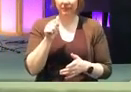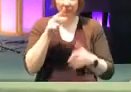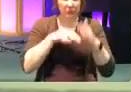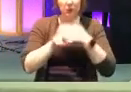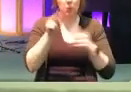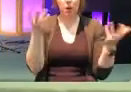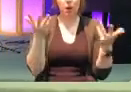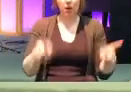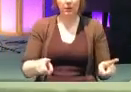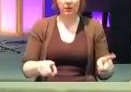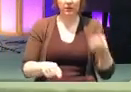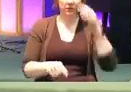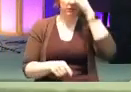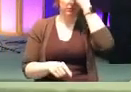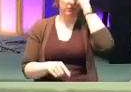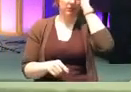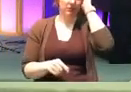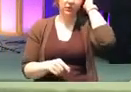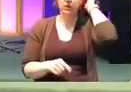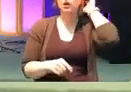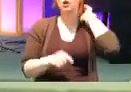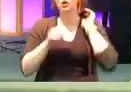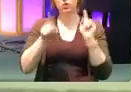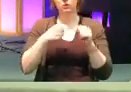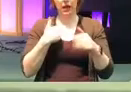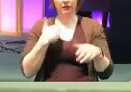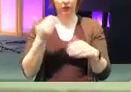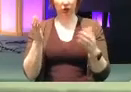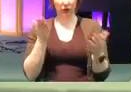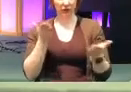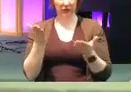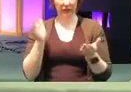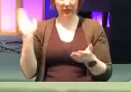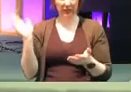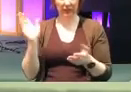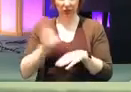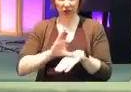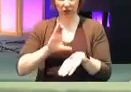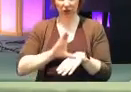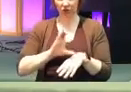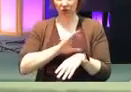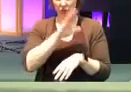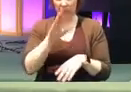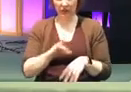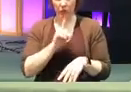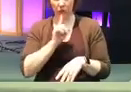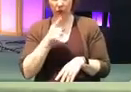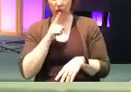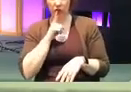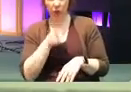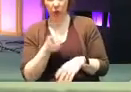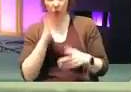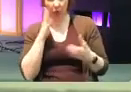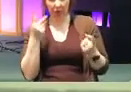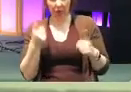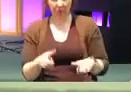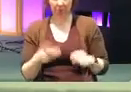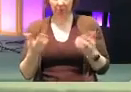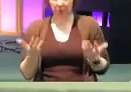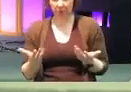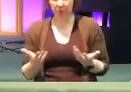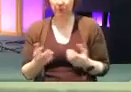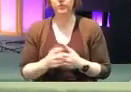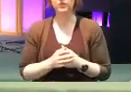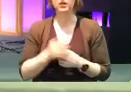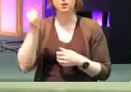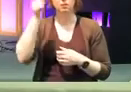And when we have a Pentecostal church service, you're never really sure what's going to happen.